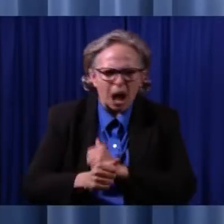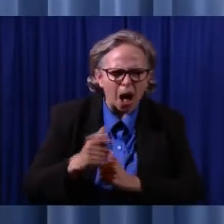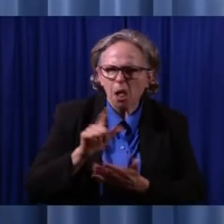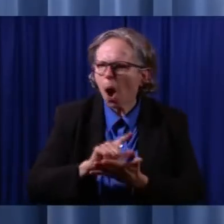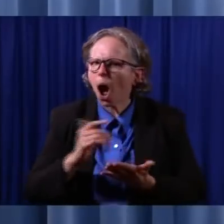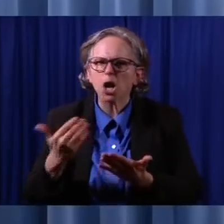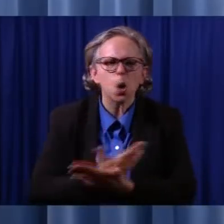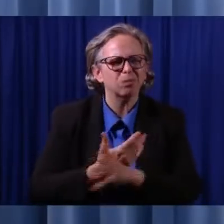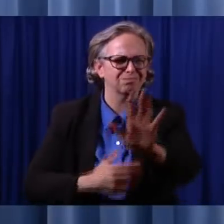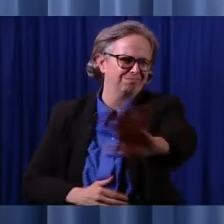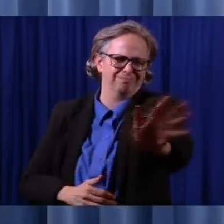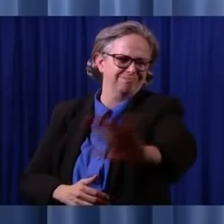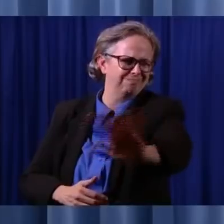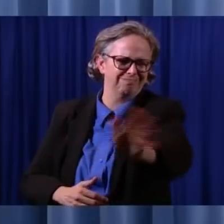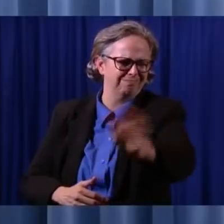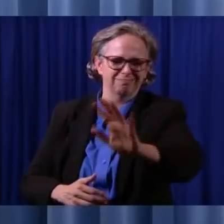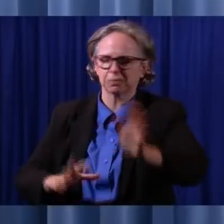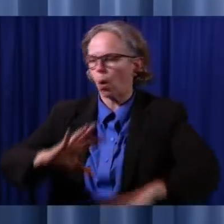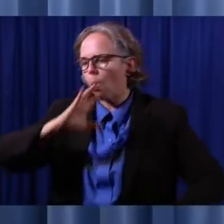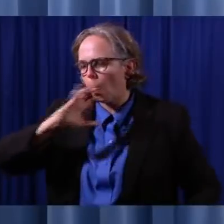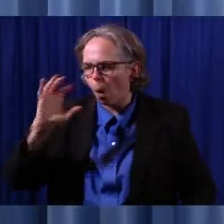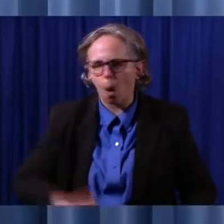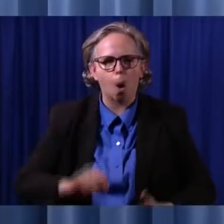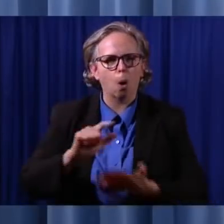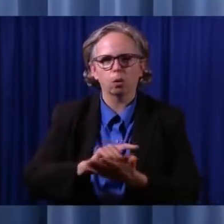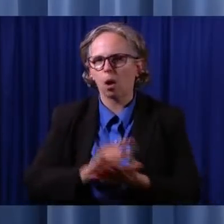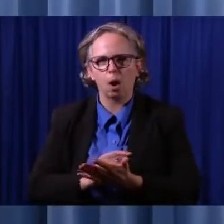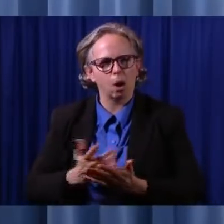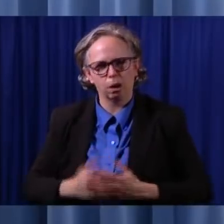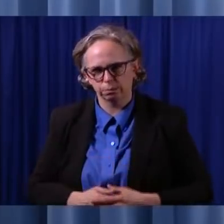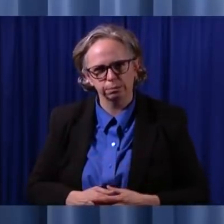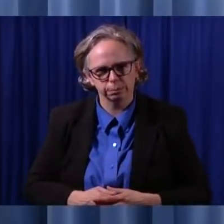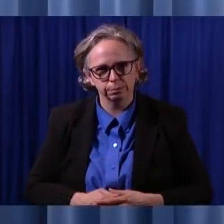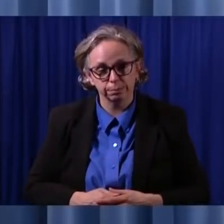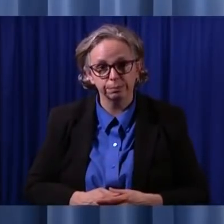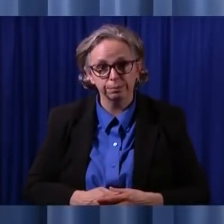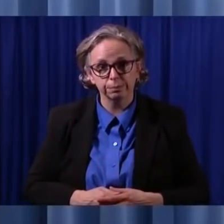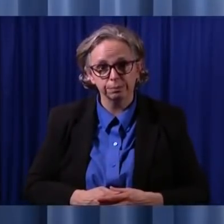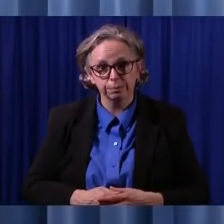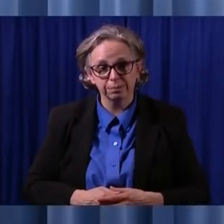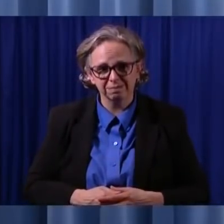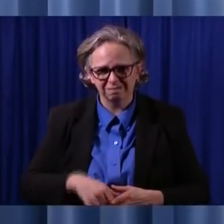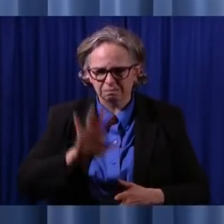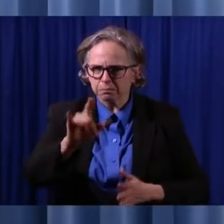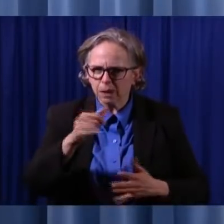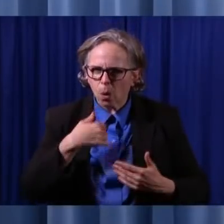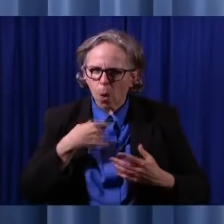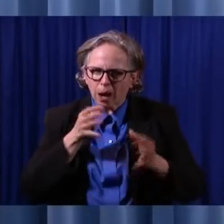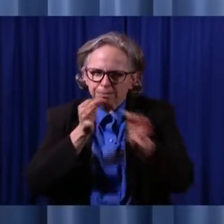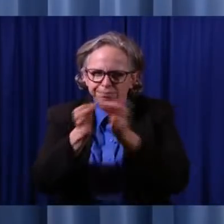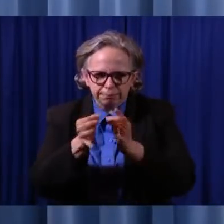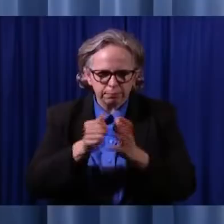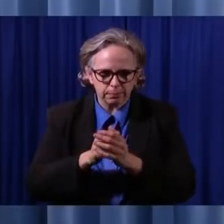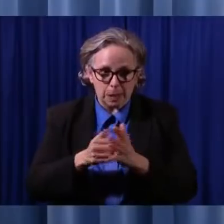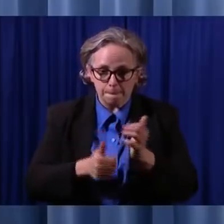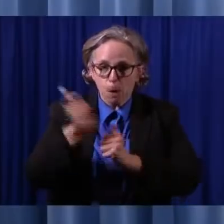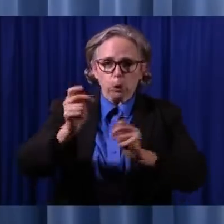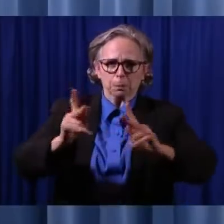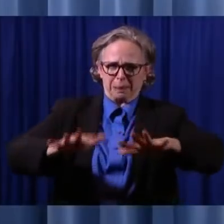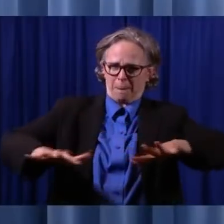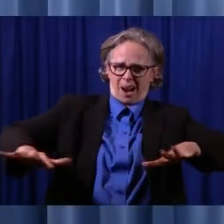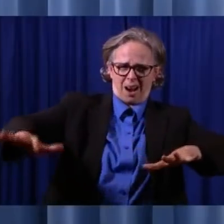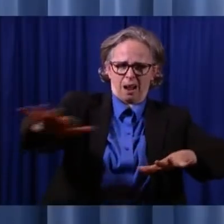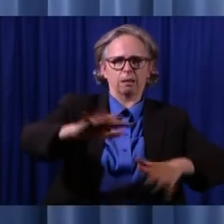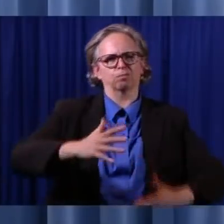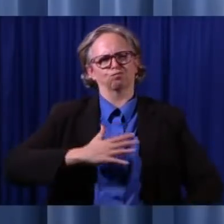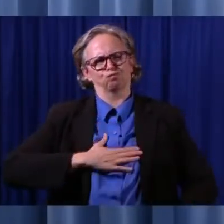practice. So again, vast majority of people are going to do what they need to do to